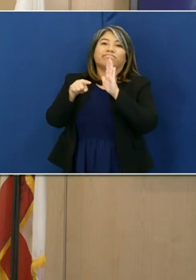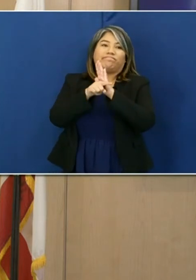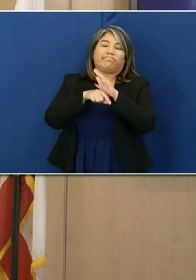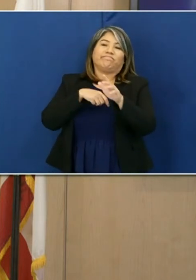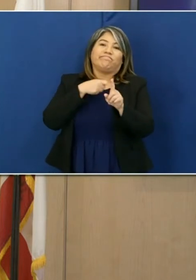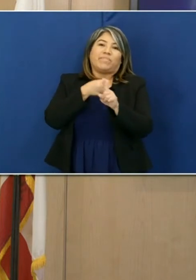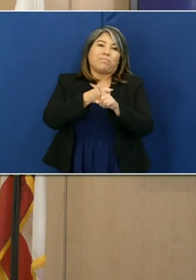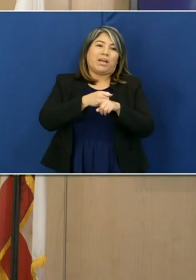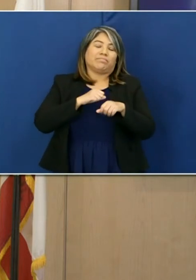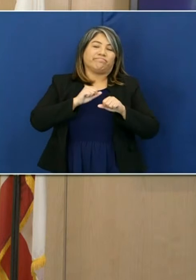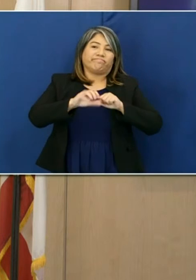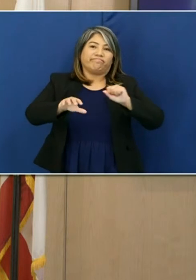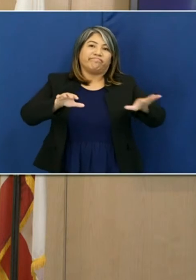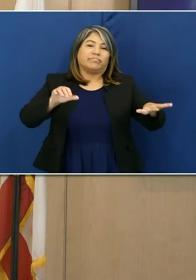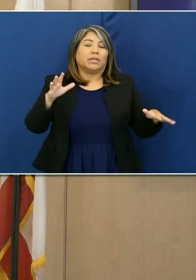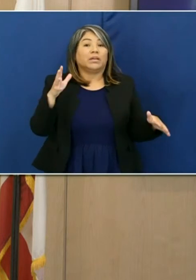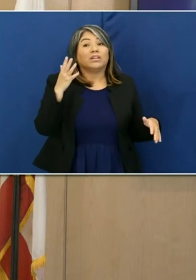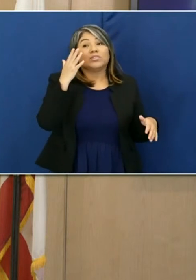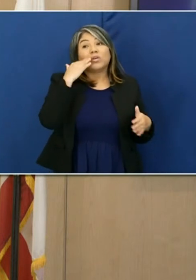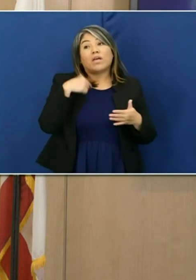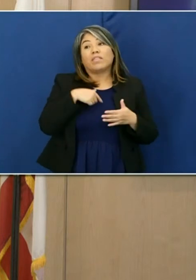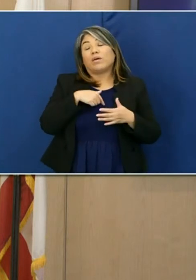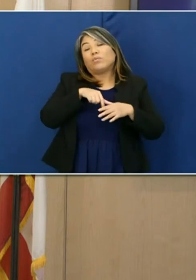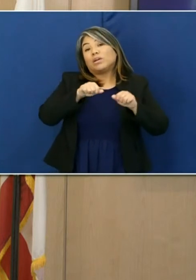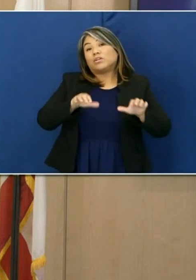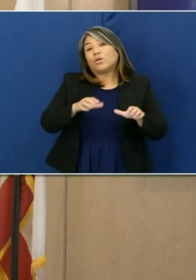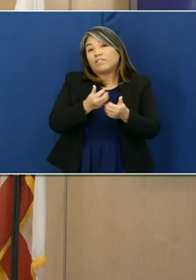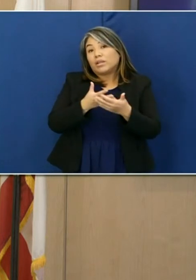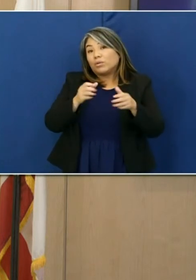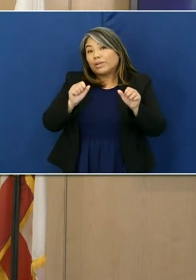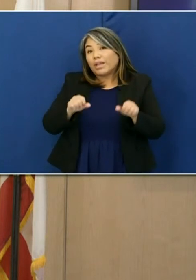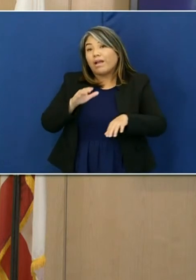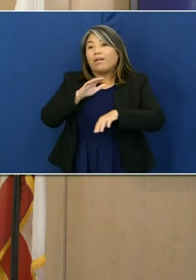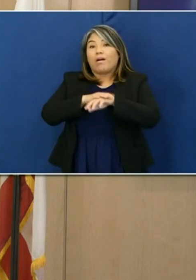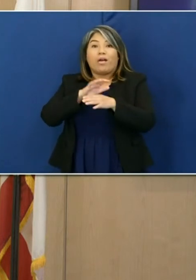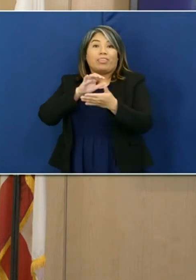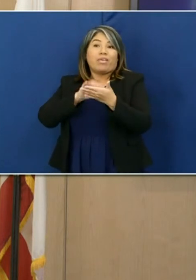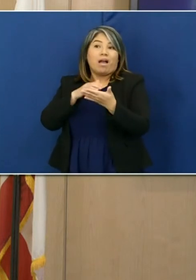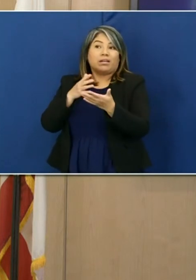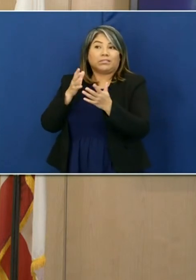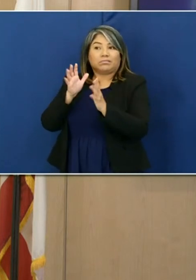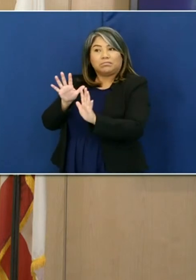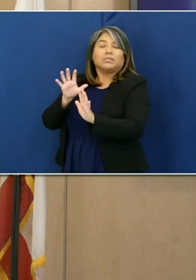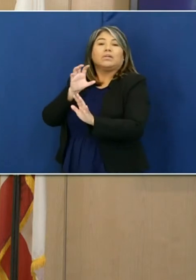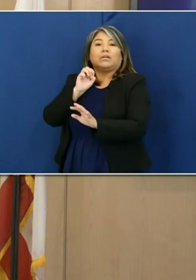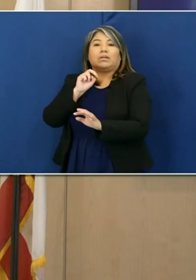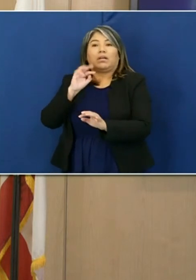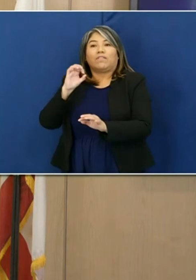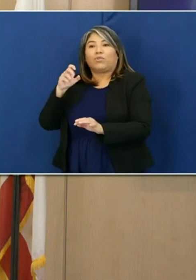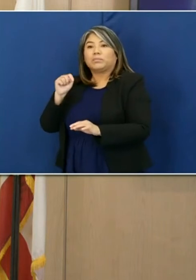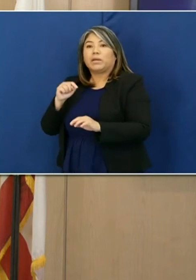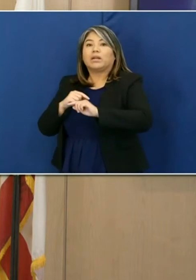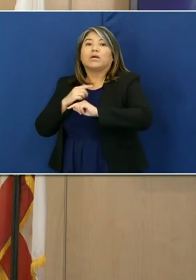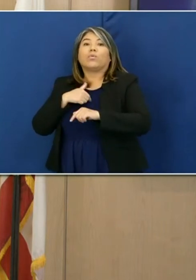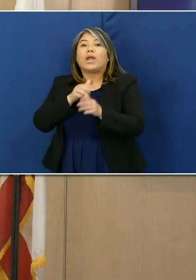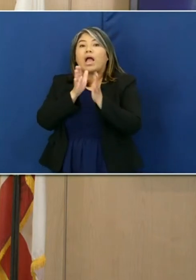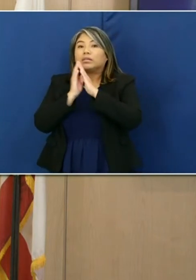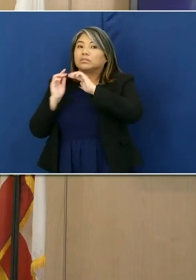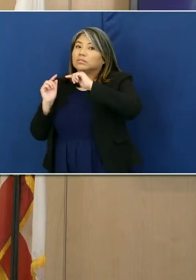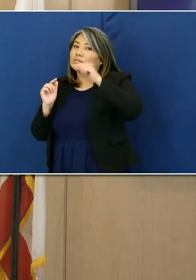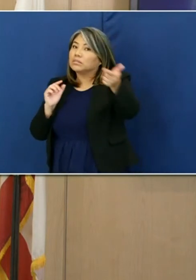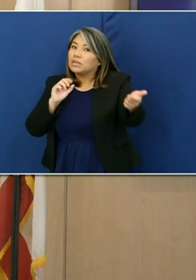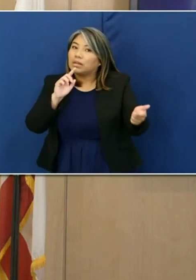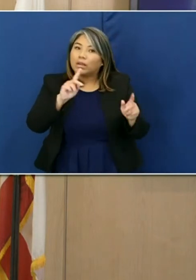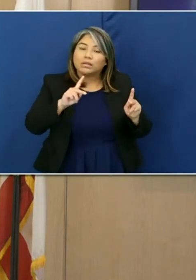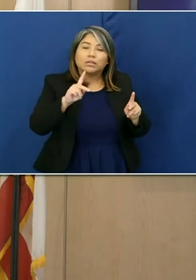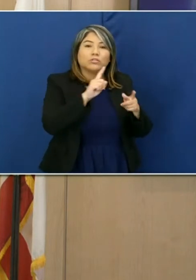we can on enforcement, and we're asking San Diegans to do everything they can in their power to help us get through this. And